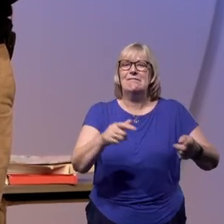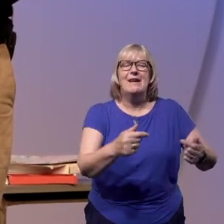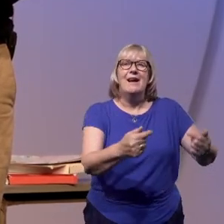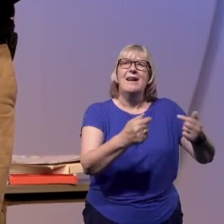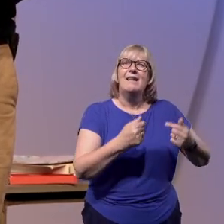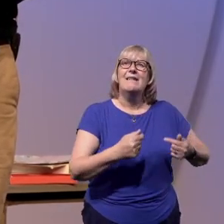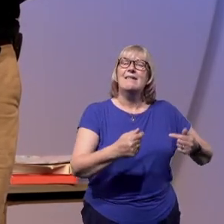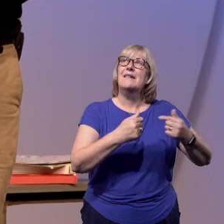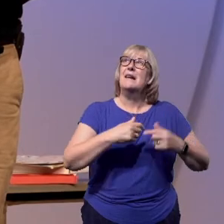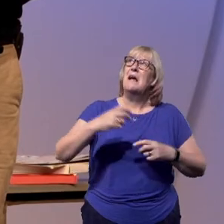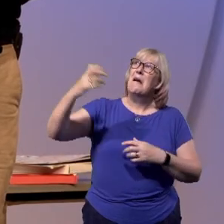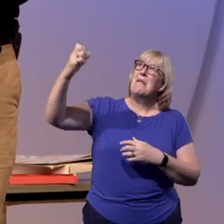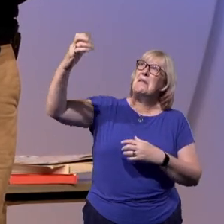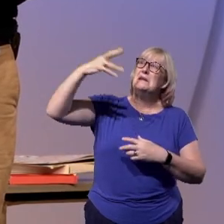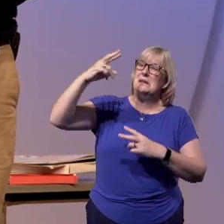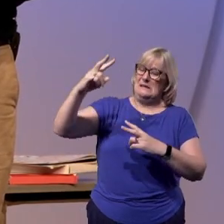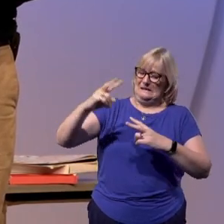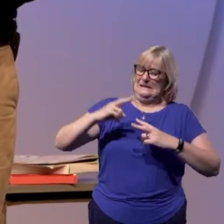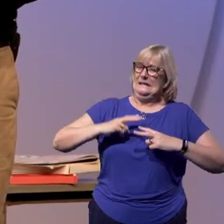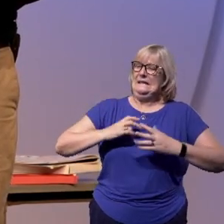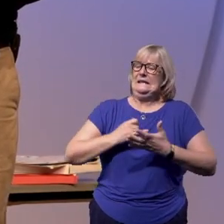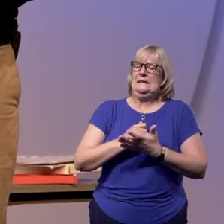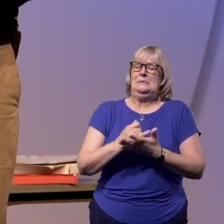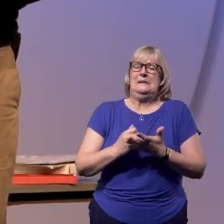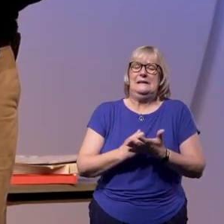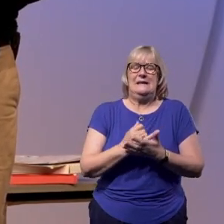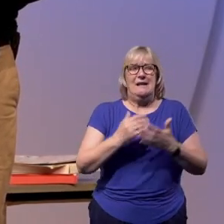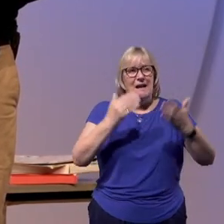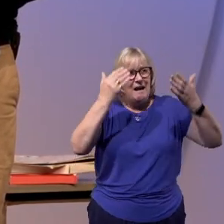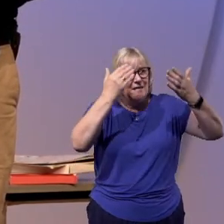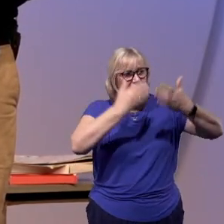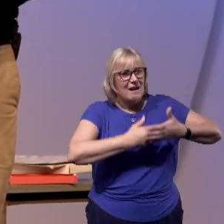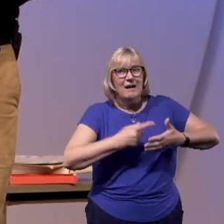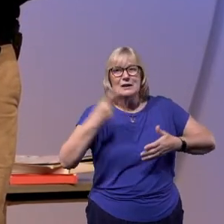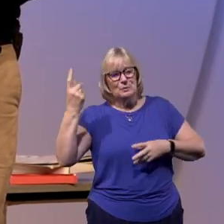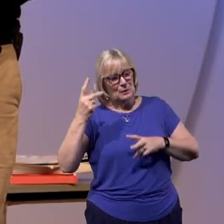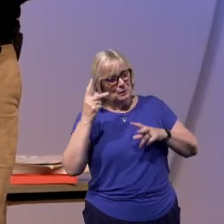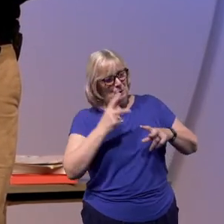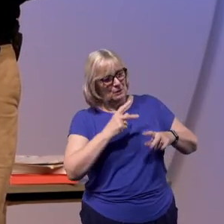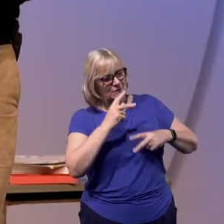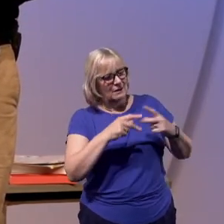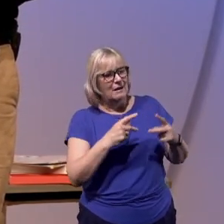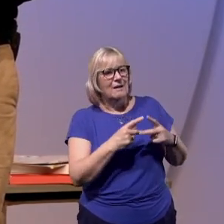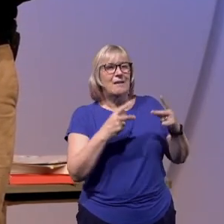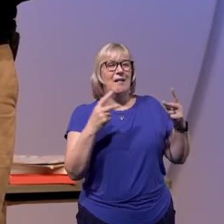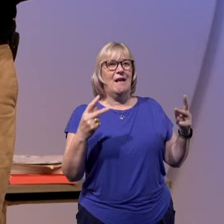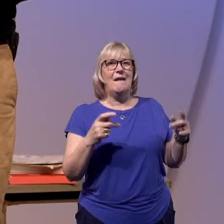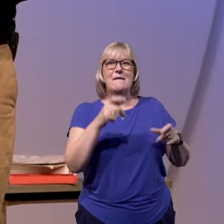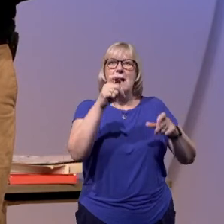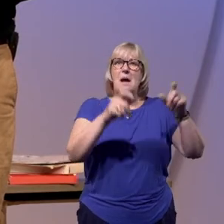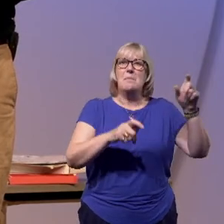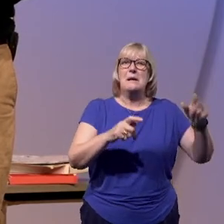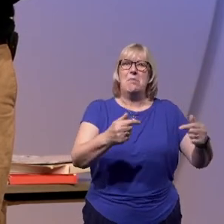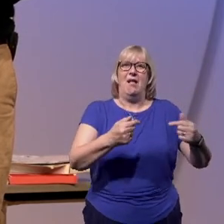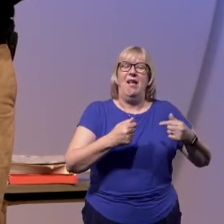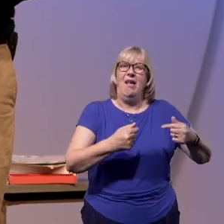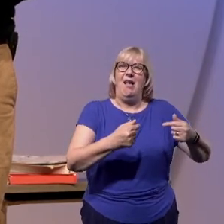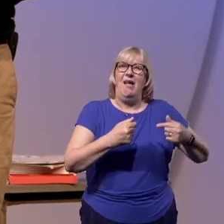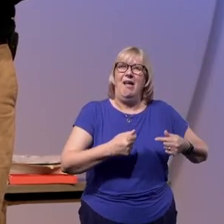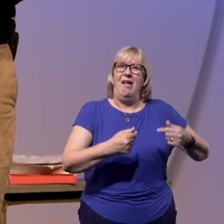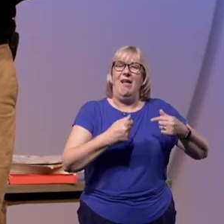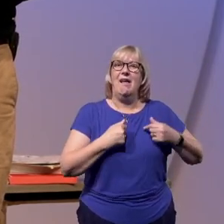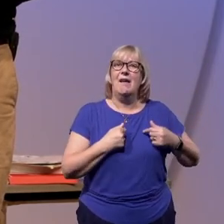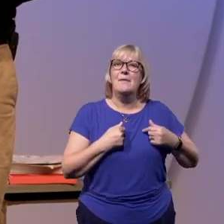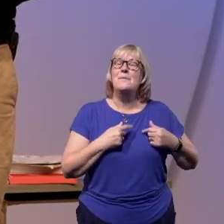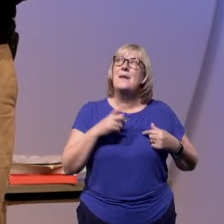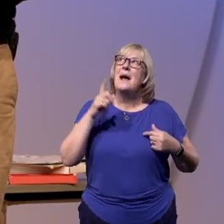sun which sees my misdeeds, the darkness which is light to thee, the cruel accuser who justly charges me, the good